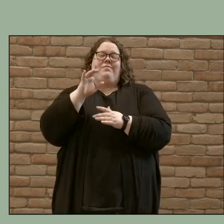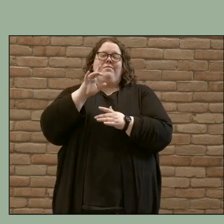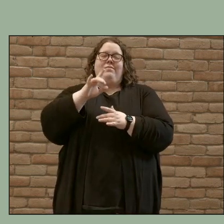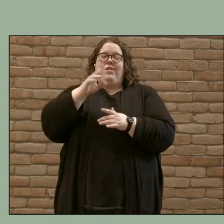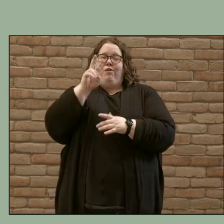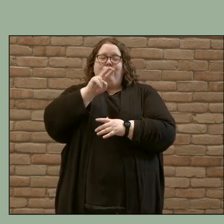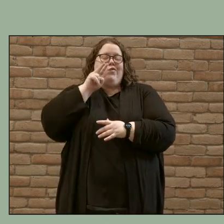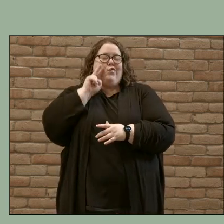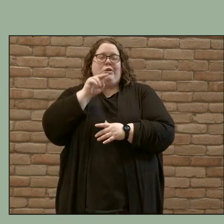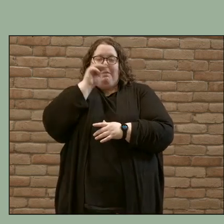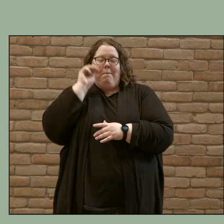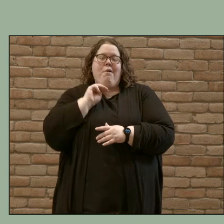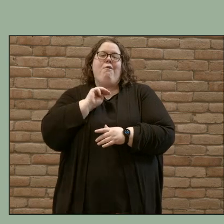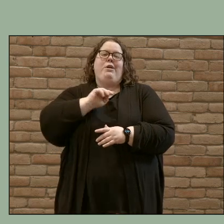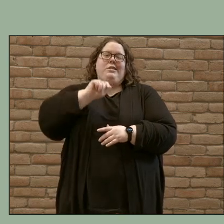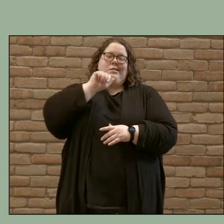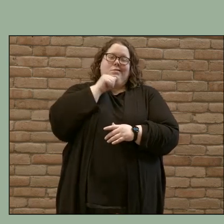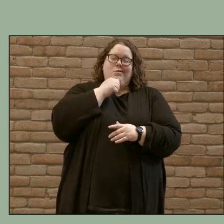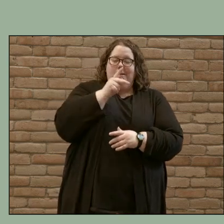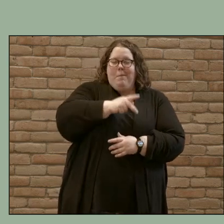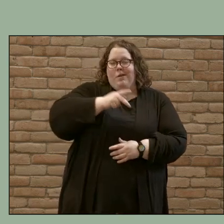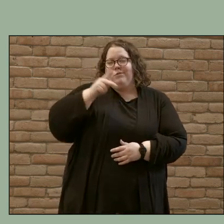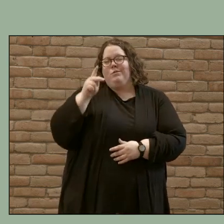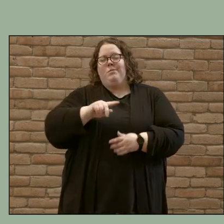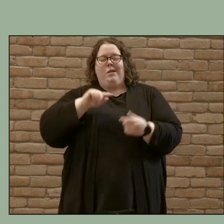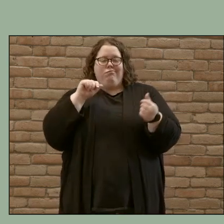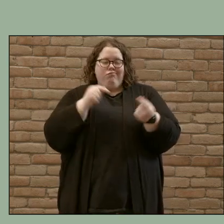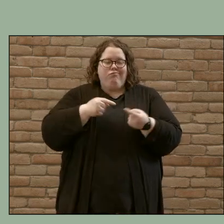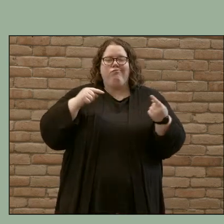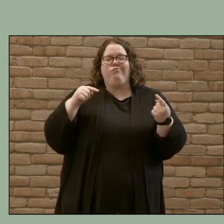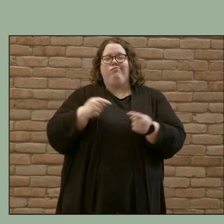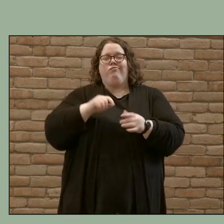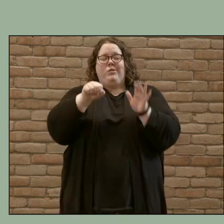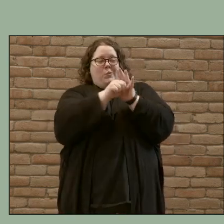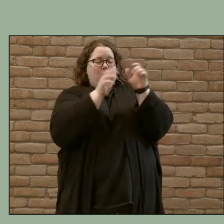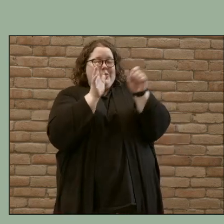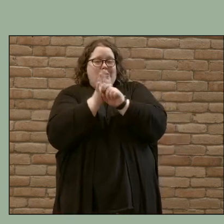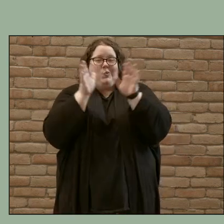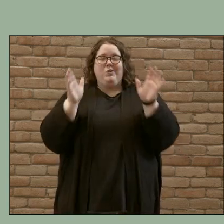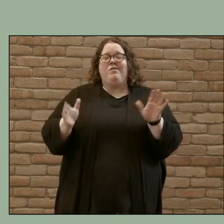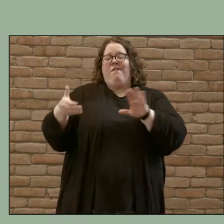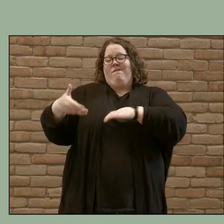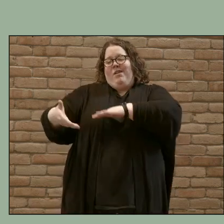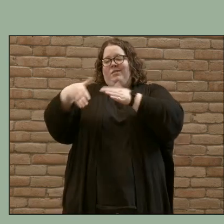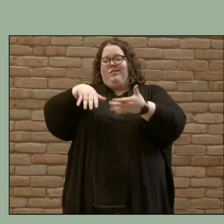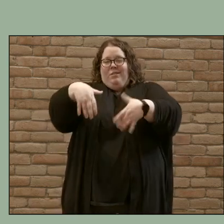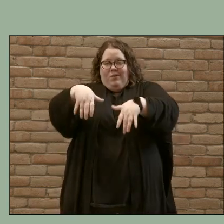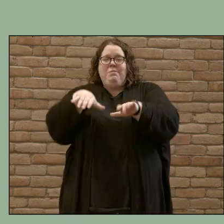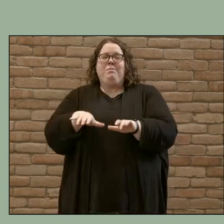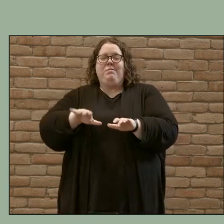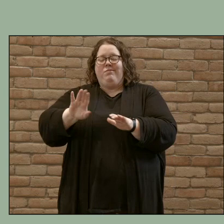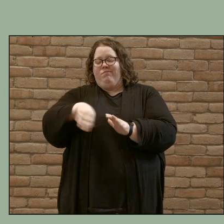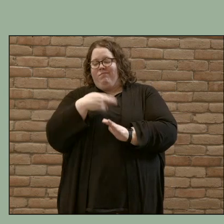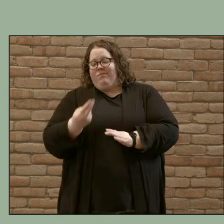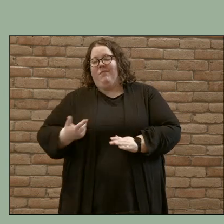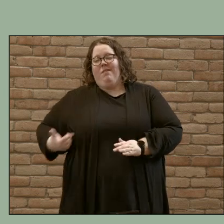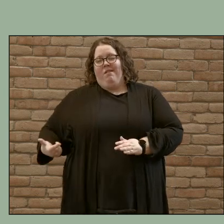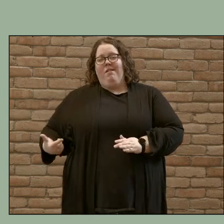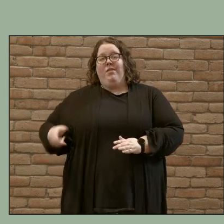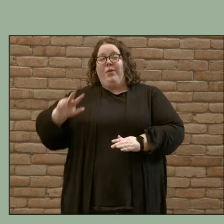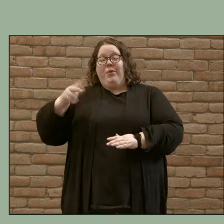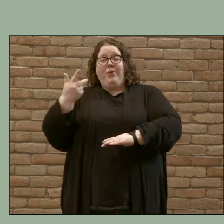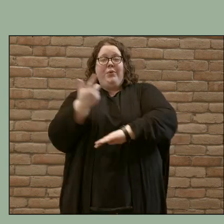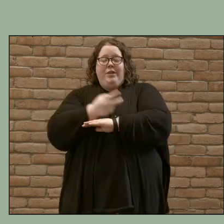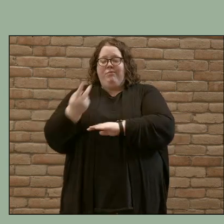Mary, suffered under Pontius Pilate, was crucified, died, and was buried. He descended into hell. The third day,